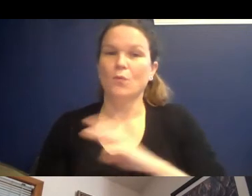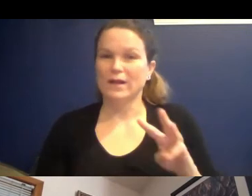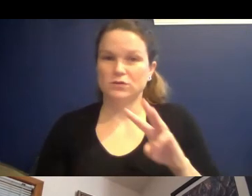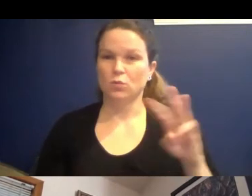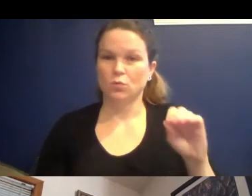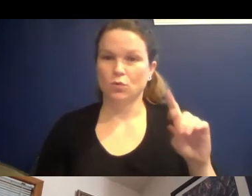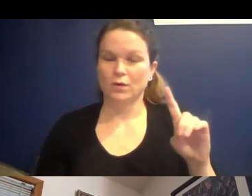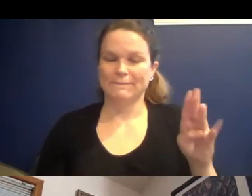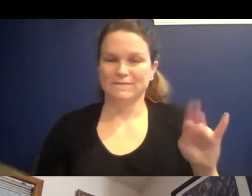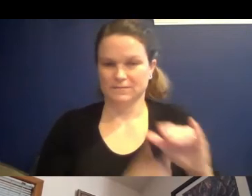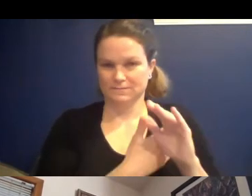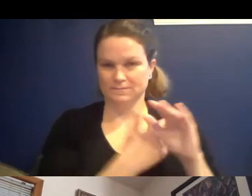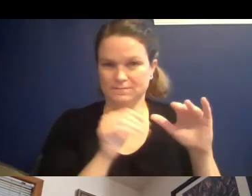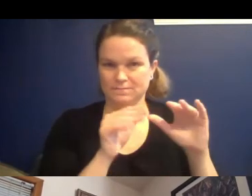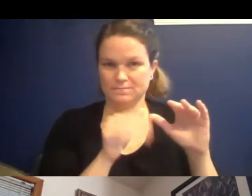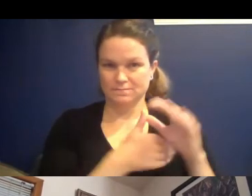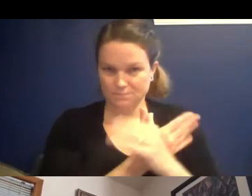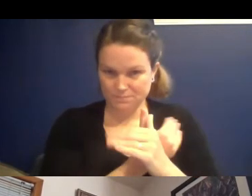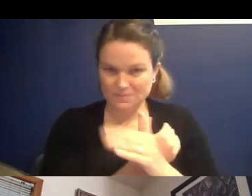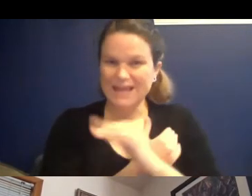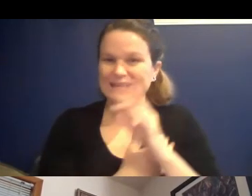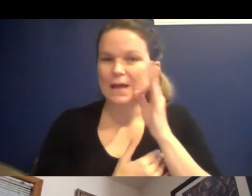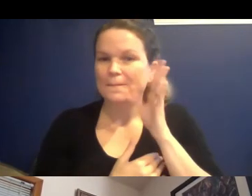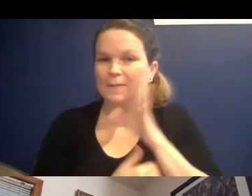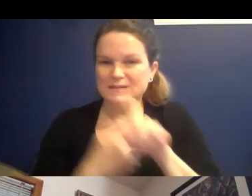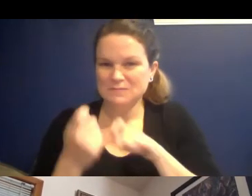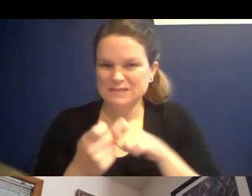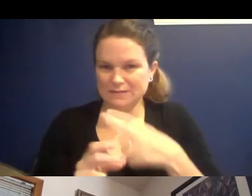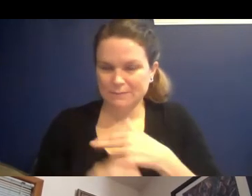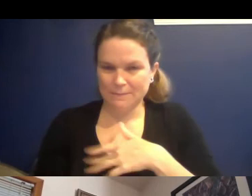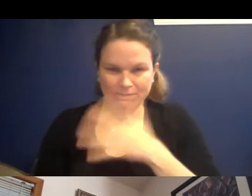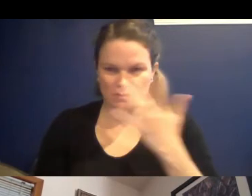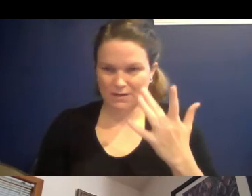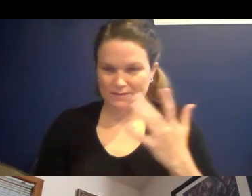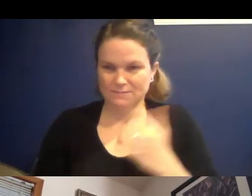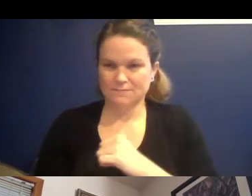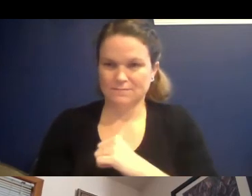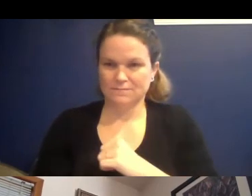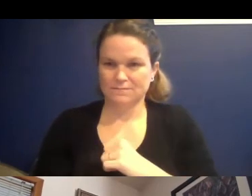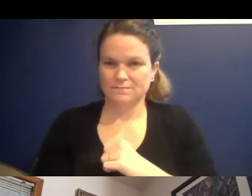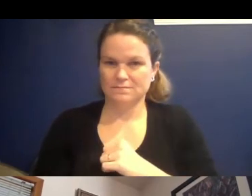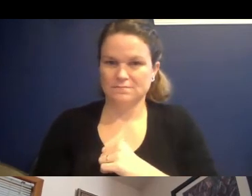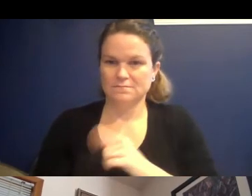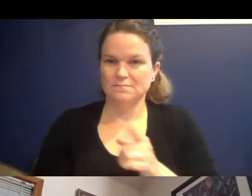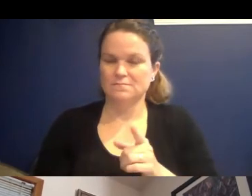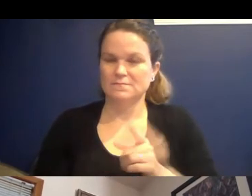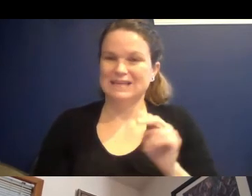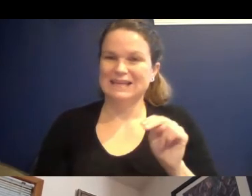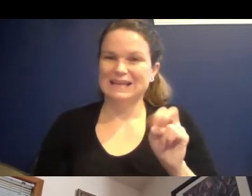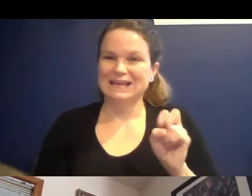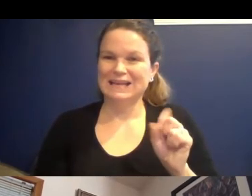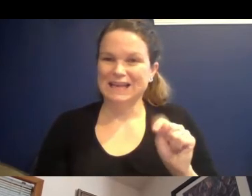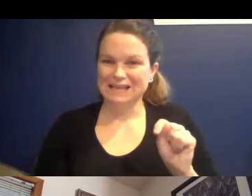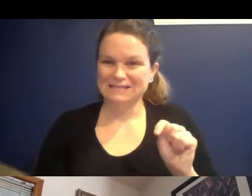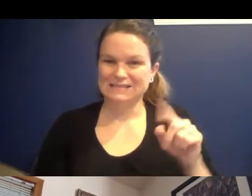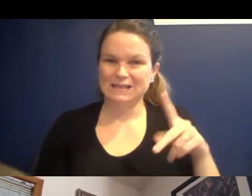a bee whose name I can't remember right now, but it is actually it's a nest parasite of another